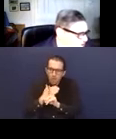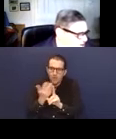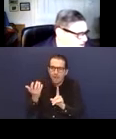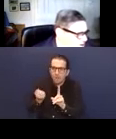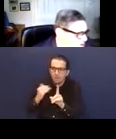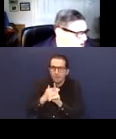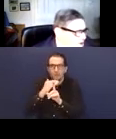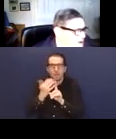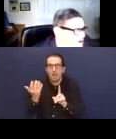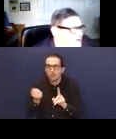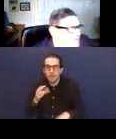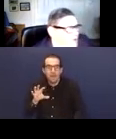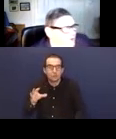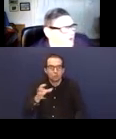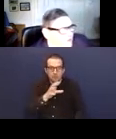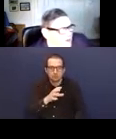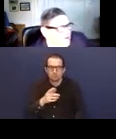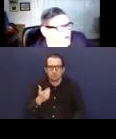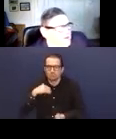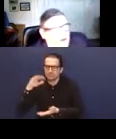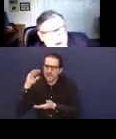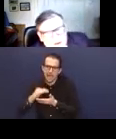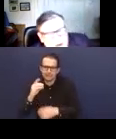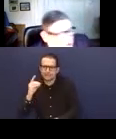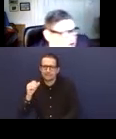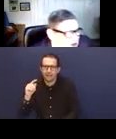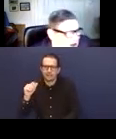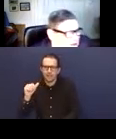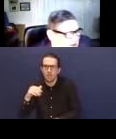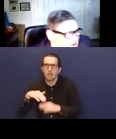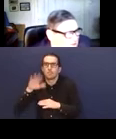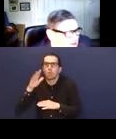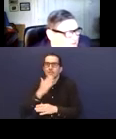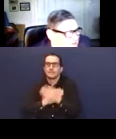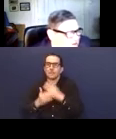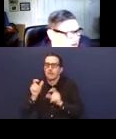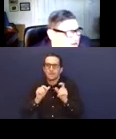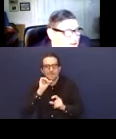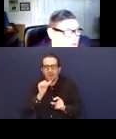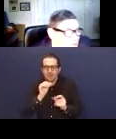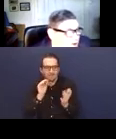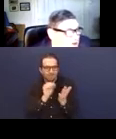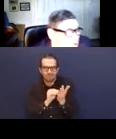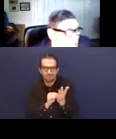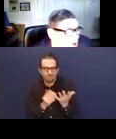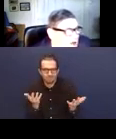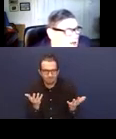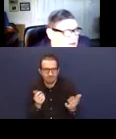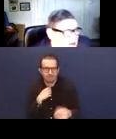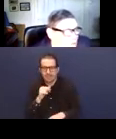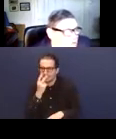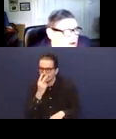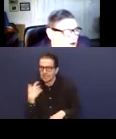we face. So let's see what you think about this. Our first chat activity for today is 2 points. Why